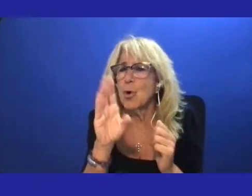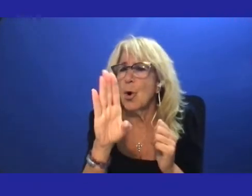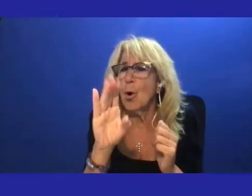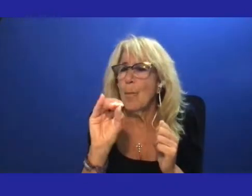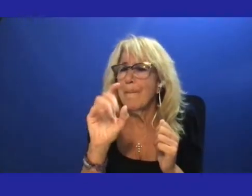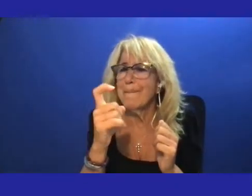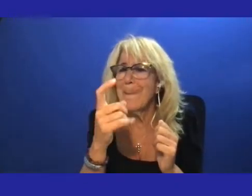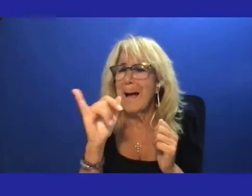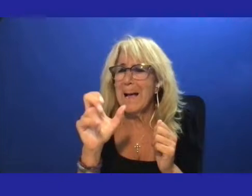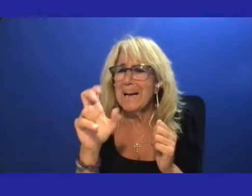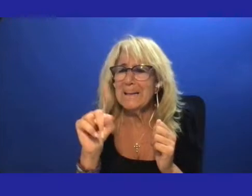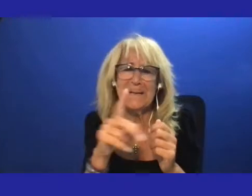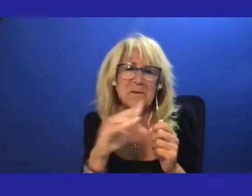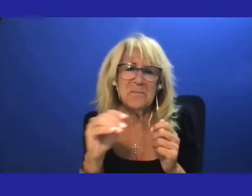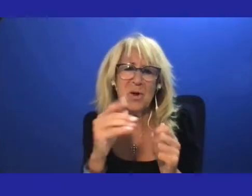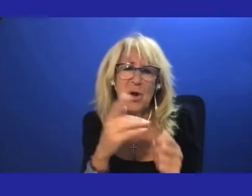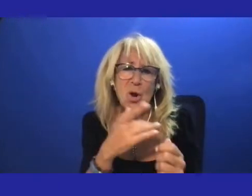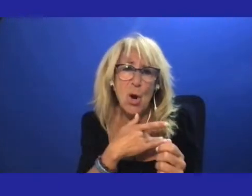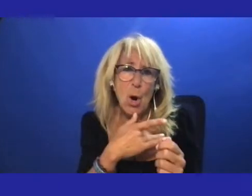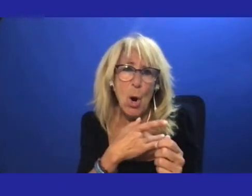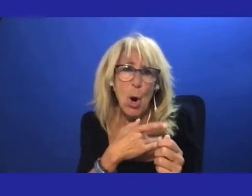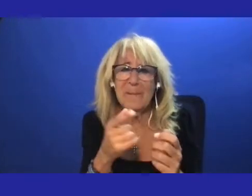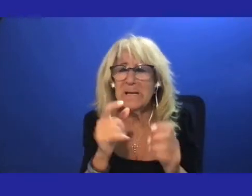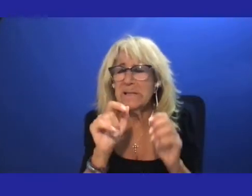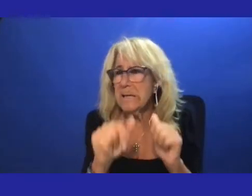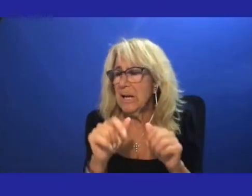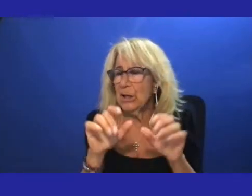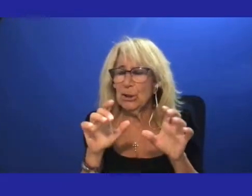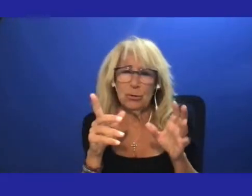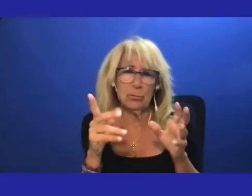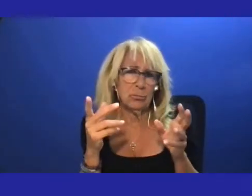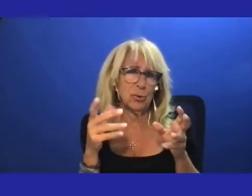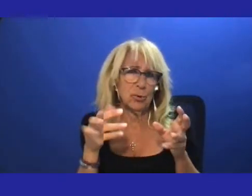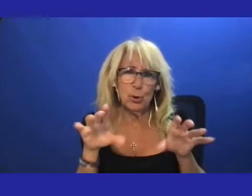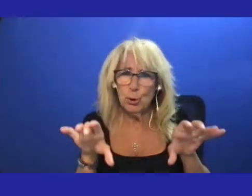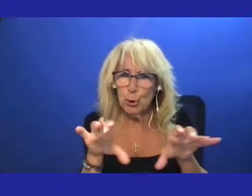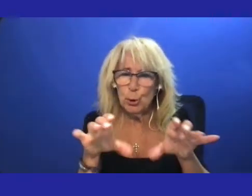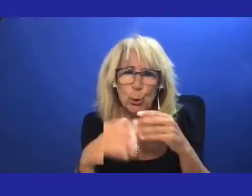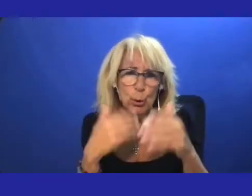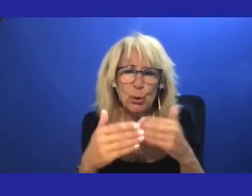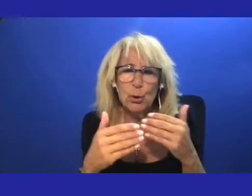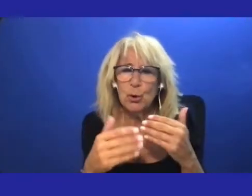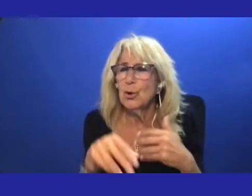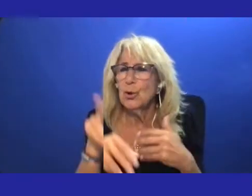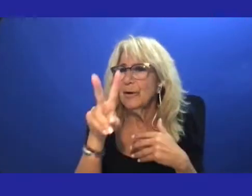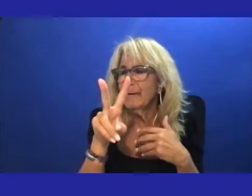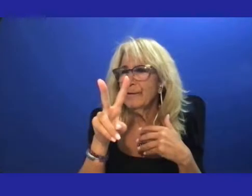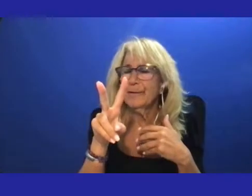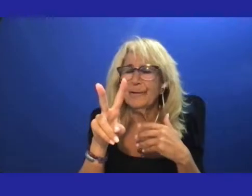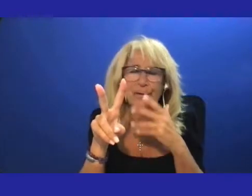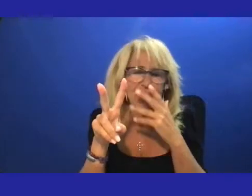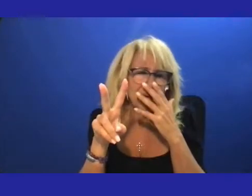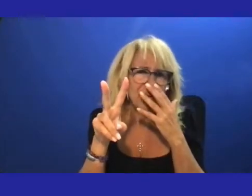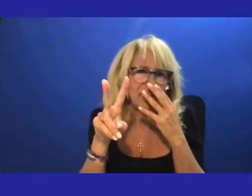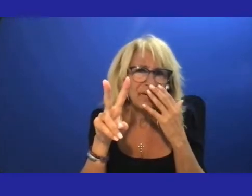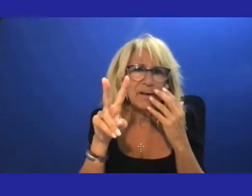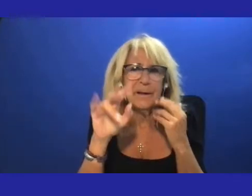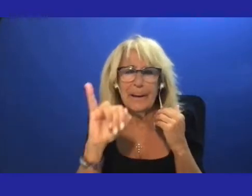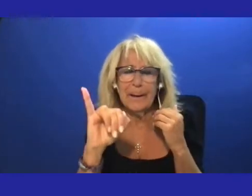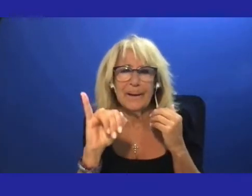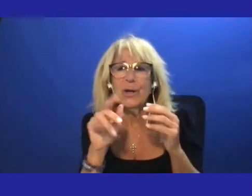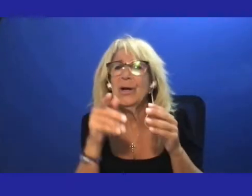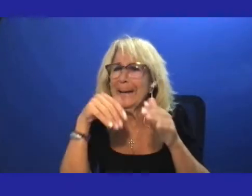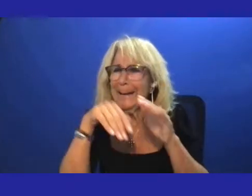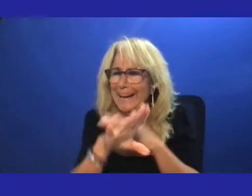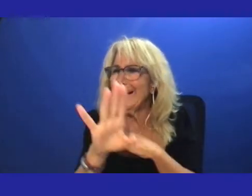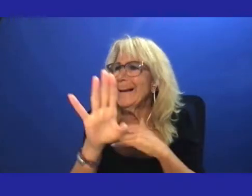have heartbeats that you can do procedures on. We do it with virtual reality, where we put you into a virtual room and you get to experience